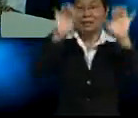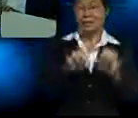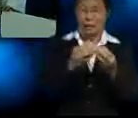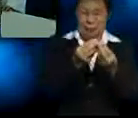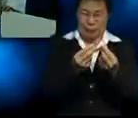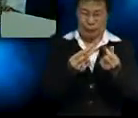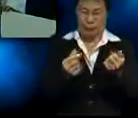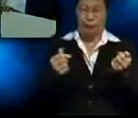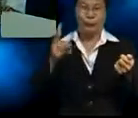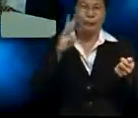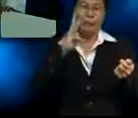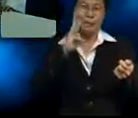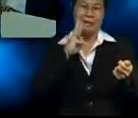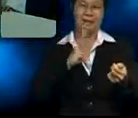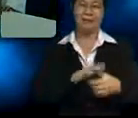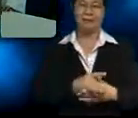muddy water.